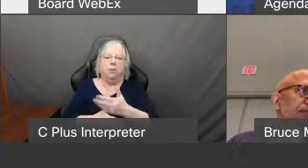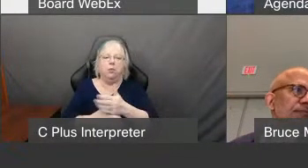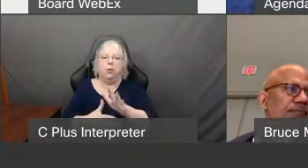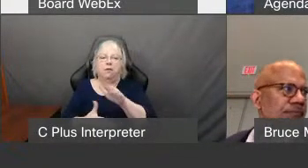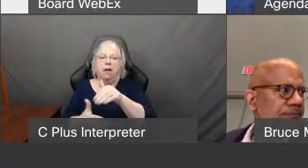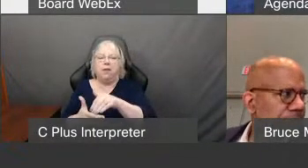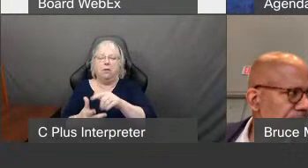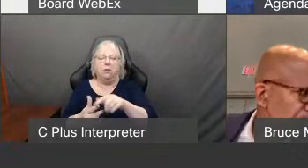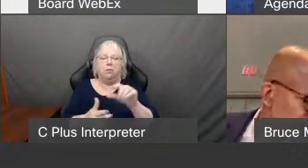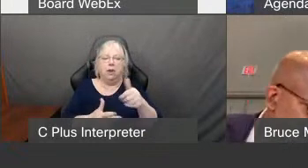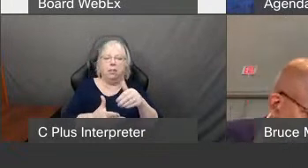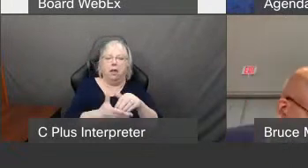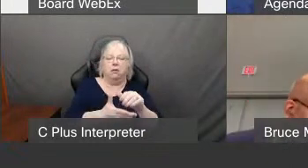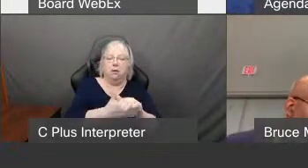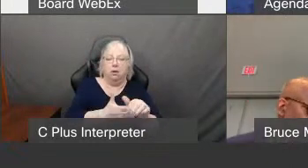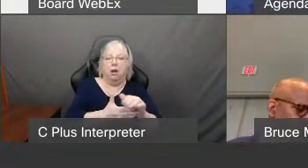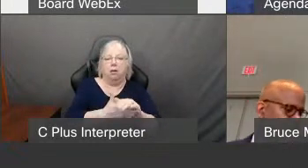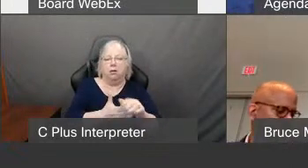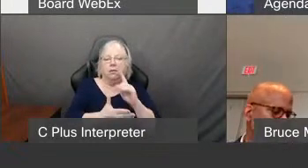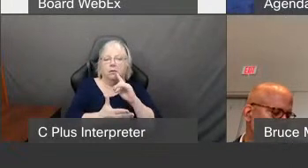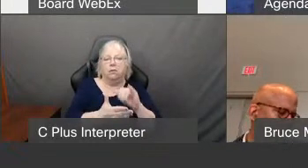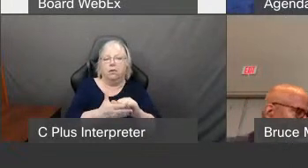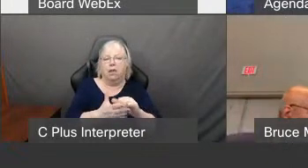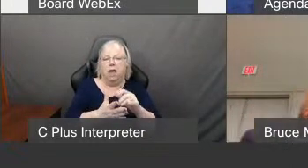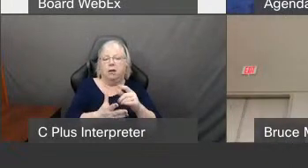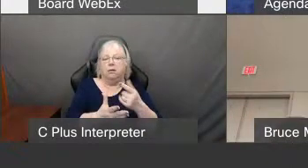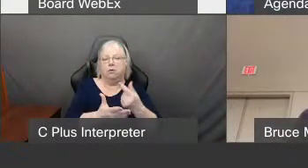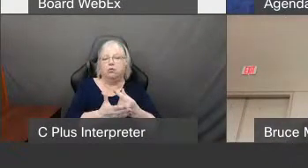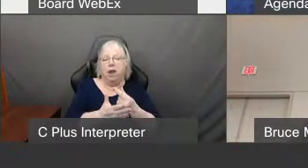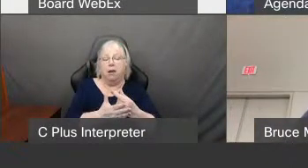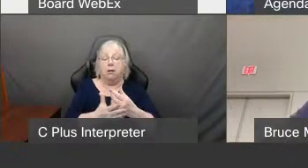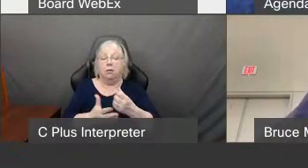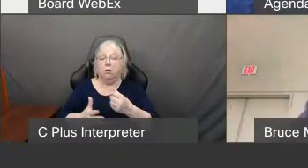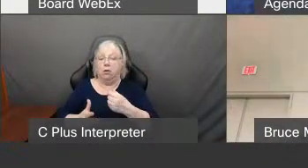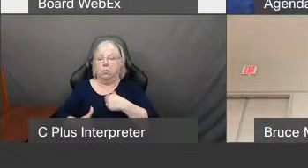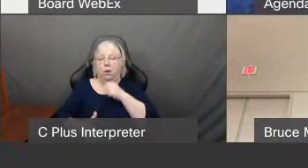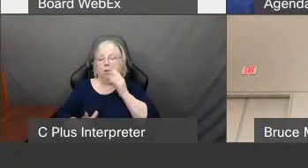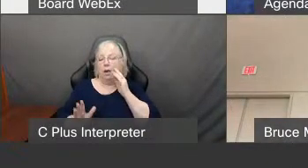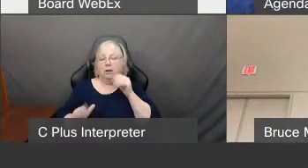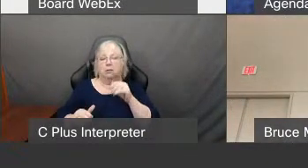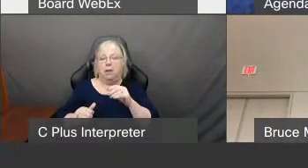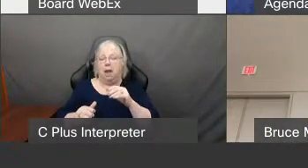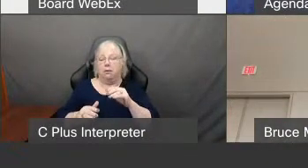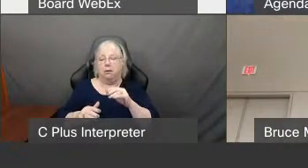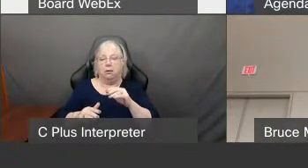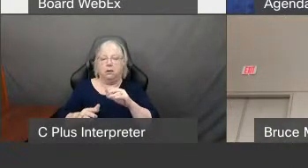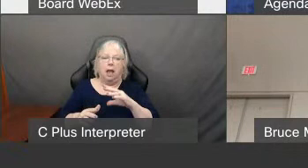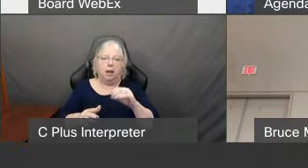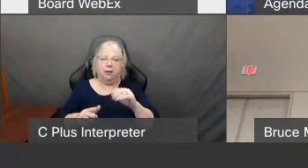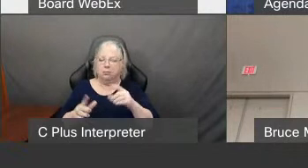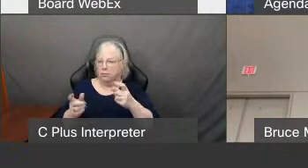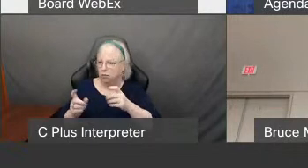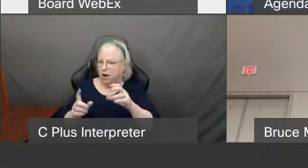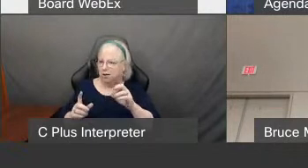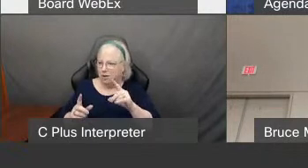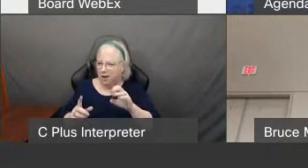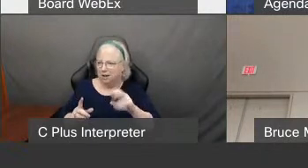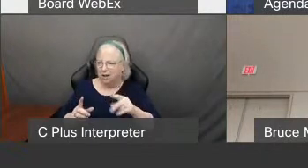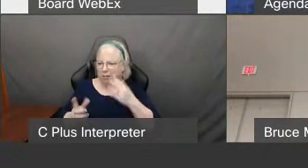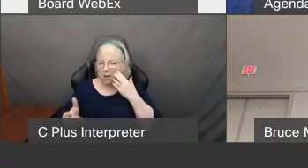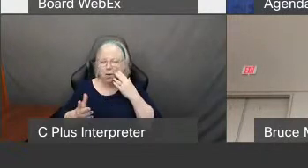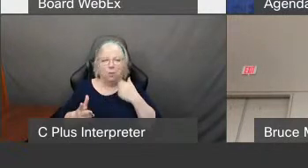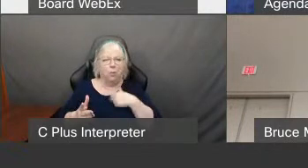$5,000 to $10,000 for that amount. So we don't expect all, and Director Adcock may be able to share, I think we